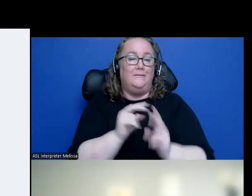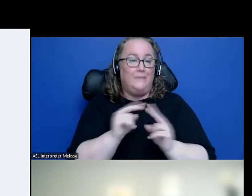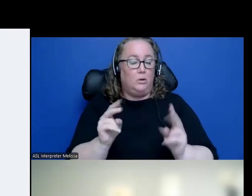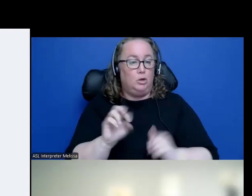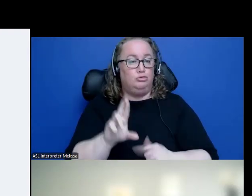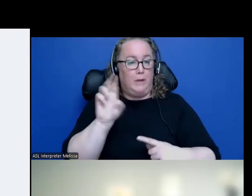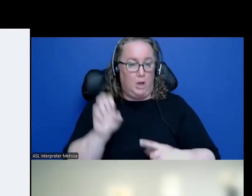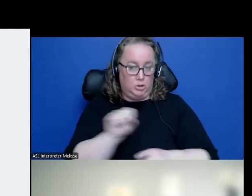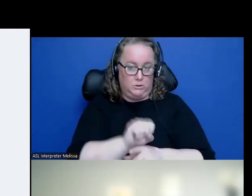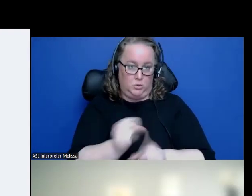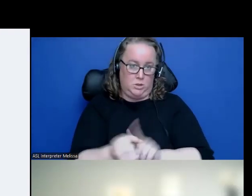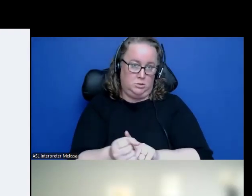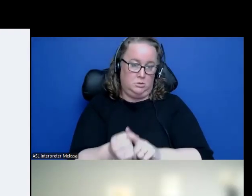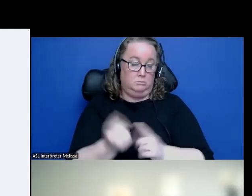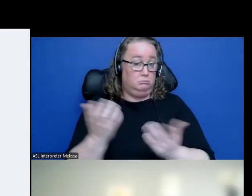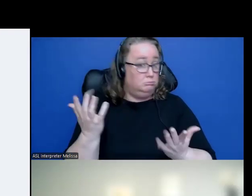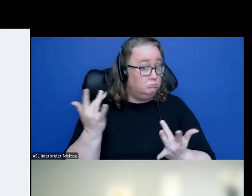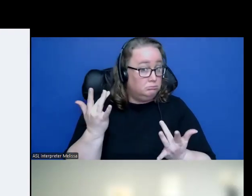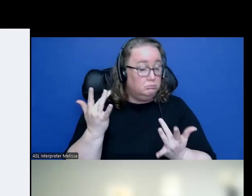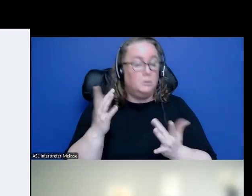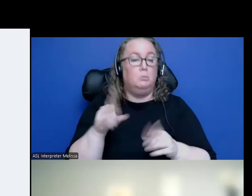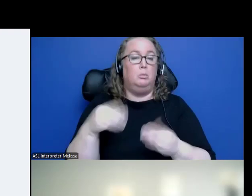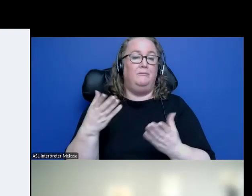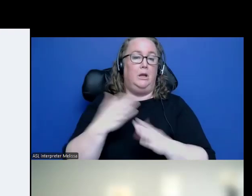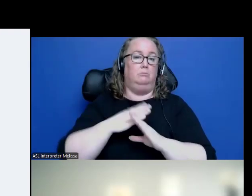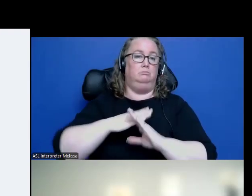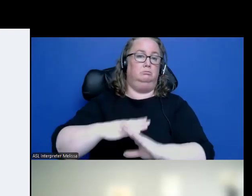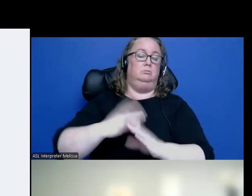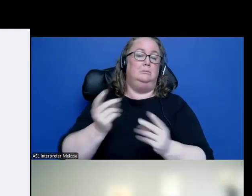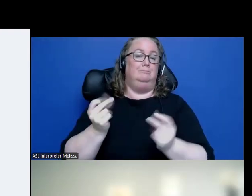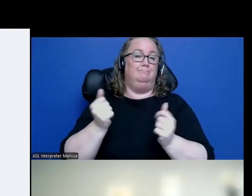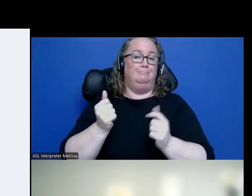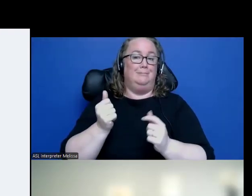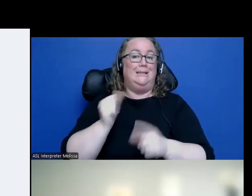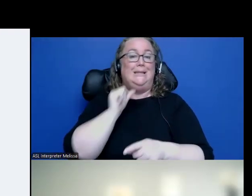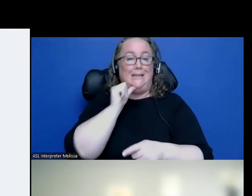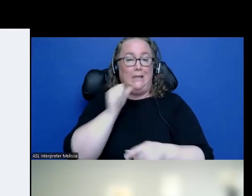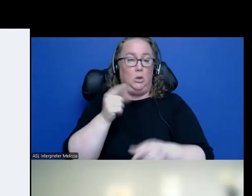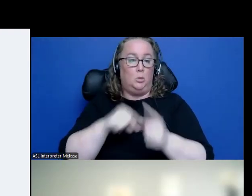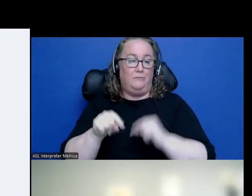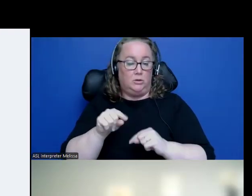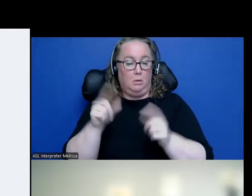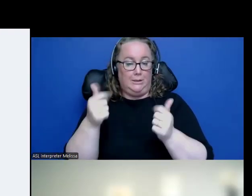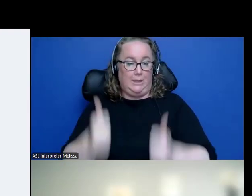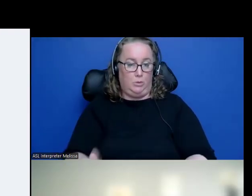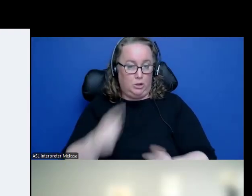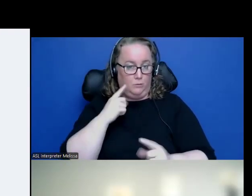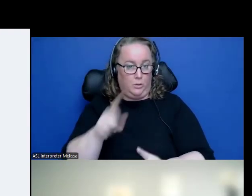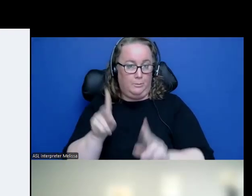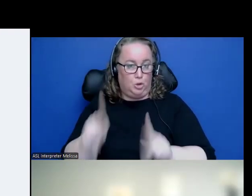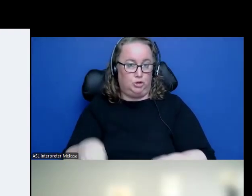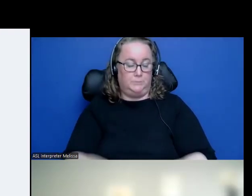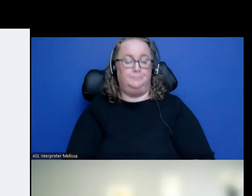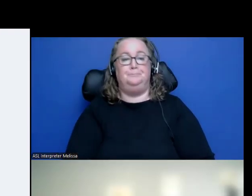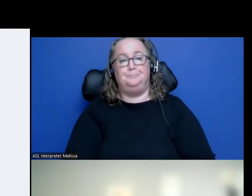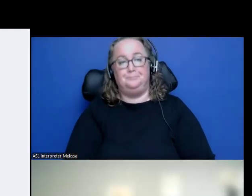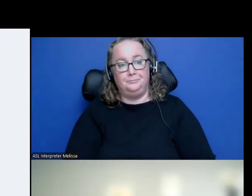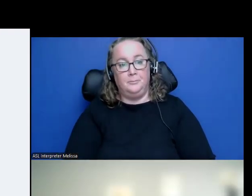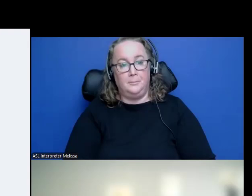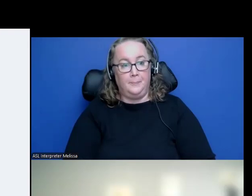circumstances to prevent immediate, substantial, and irreversible deterioration. All of